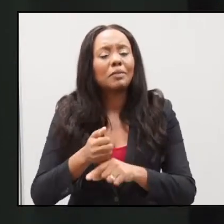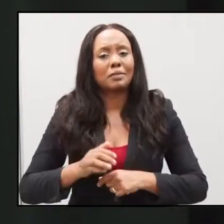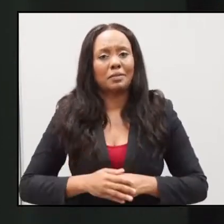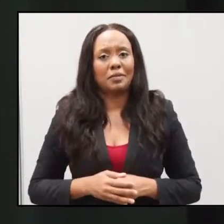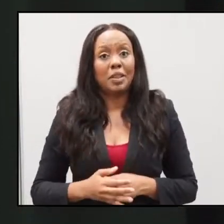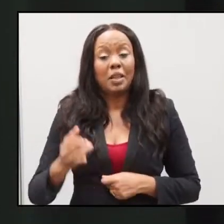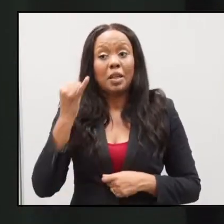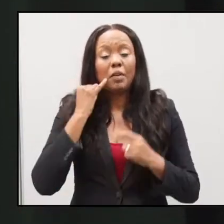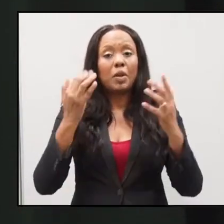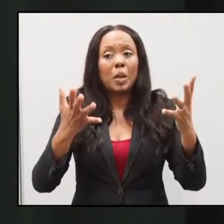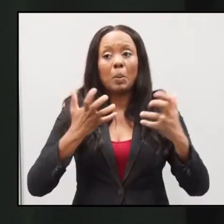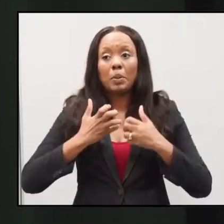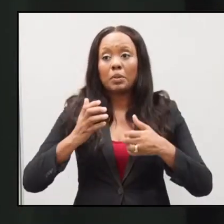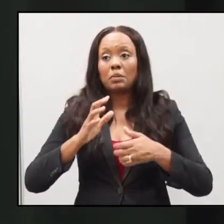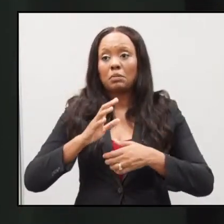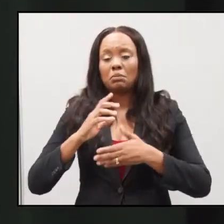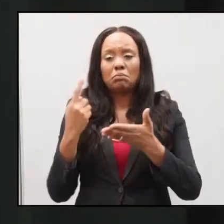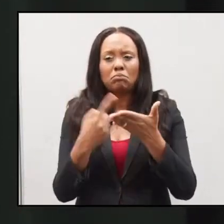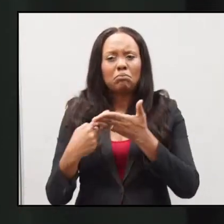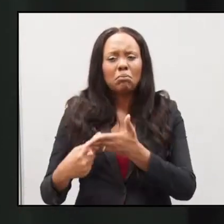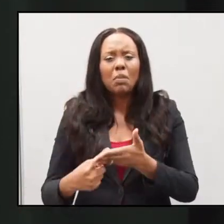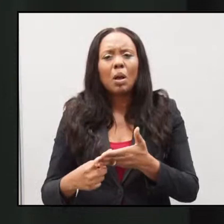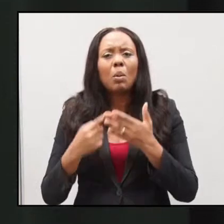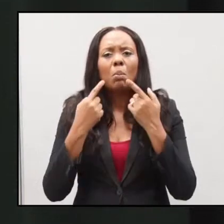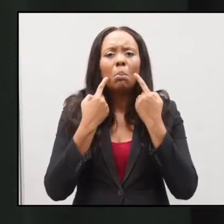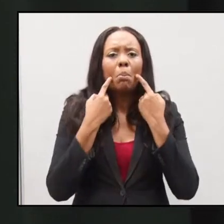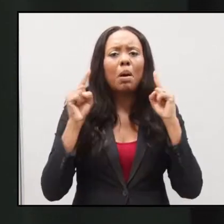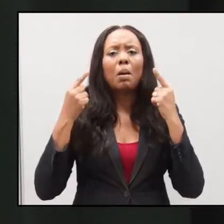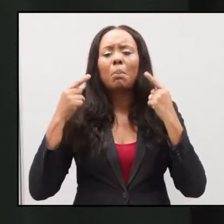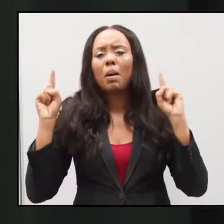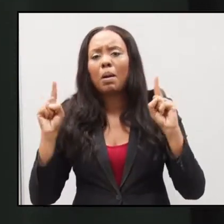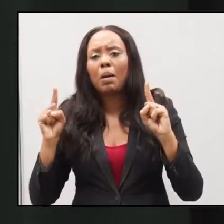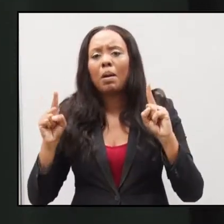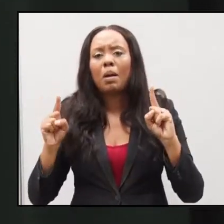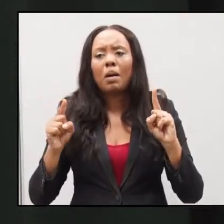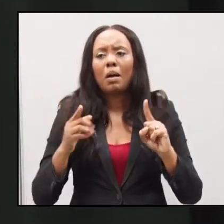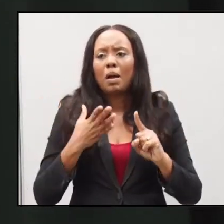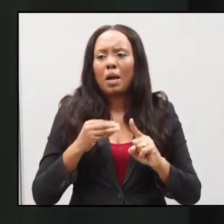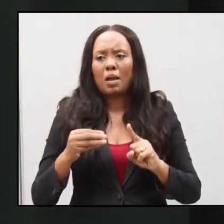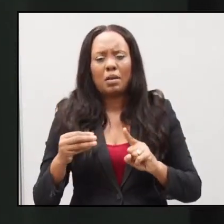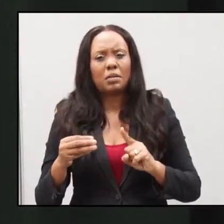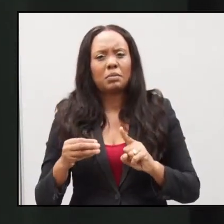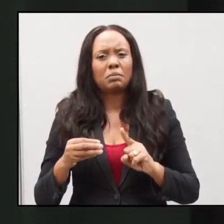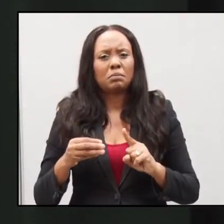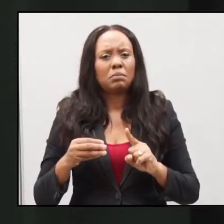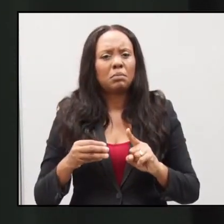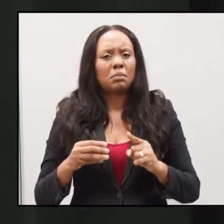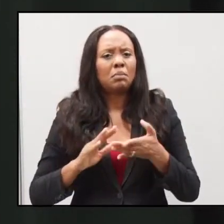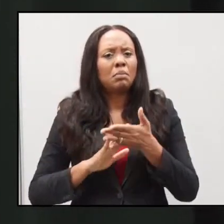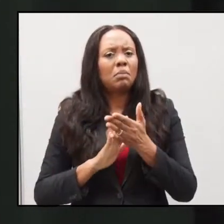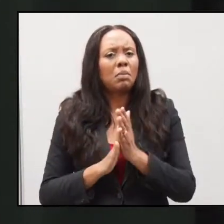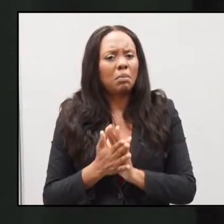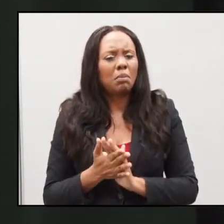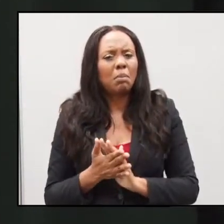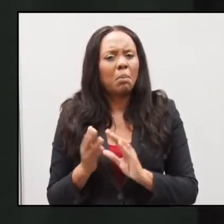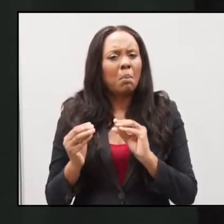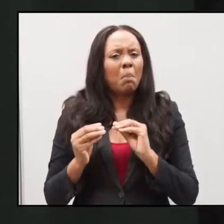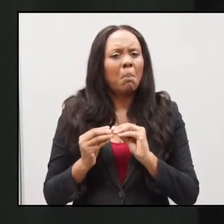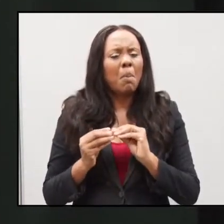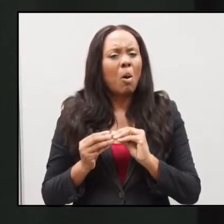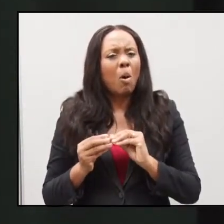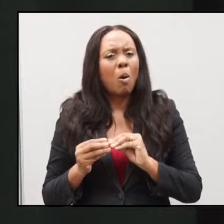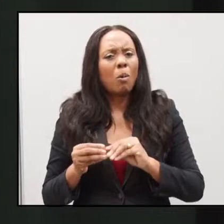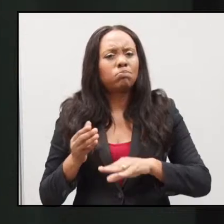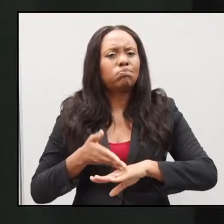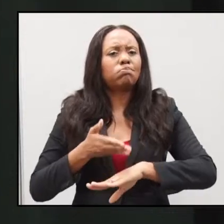about prosperity as a nation, prosperity comes from productivity and ingenuity. and innovation, and